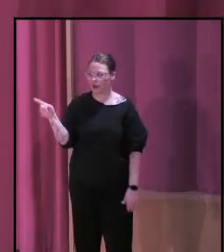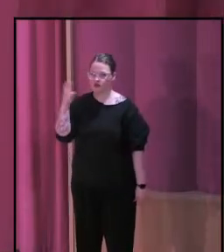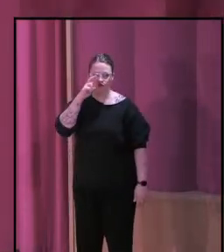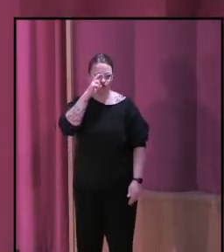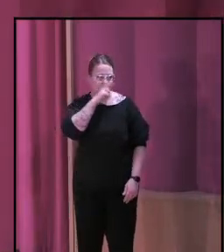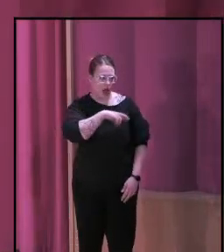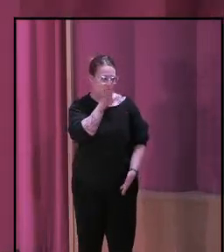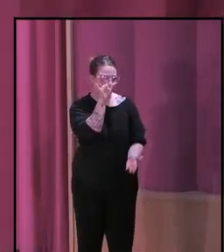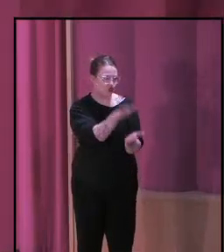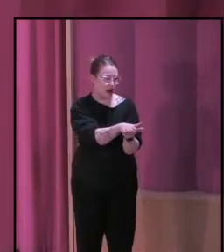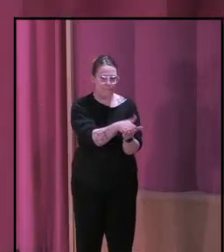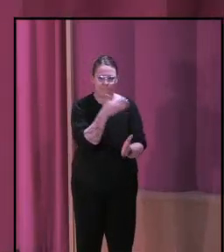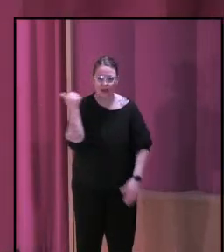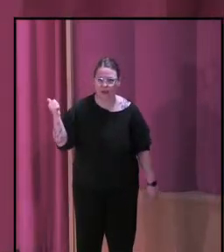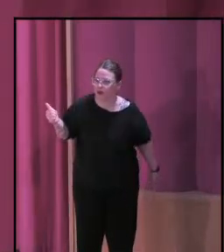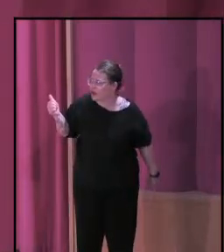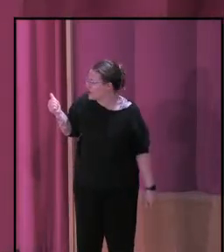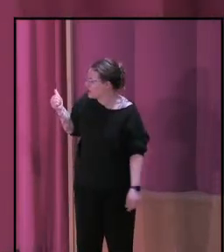is better.